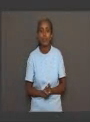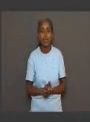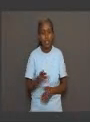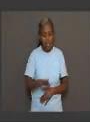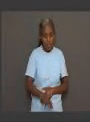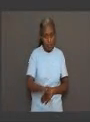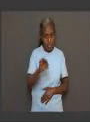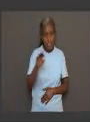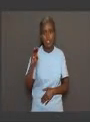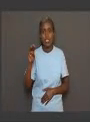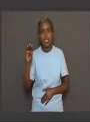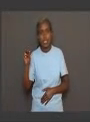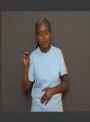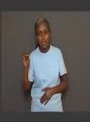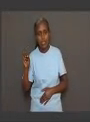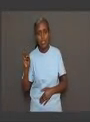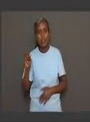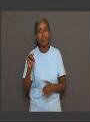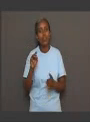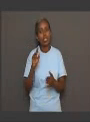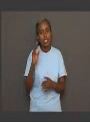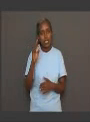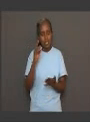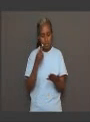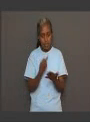Find the mean of the dataset.